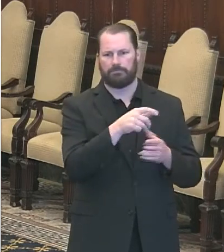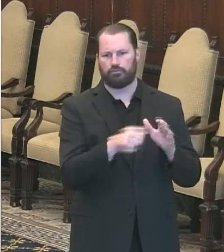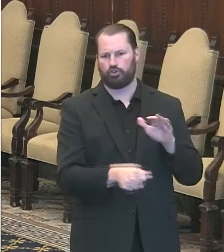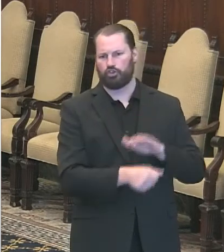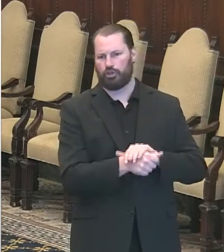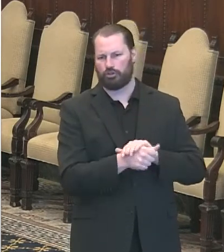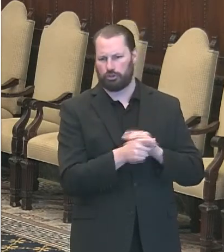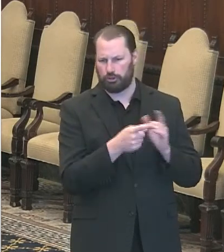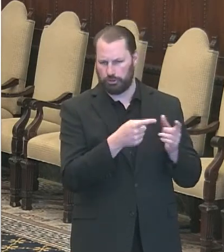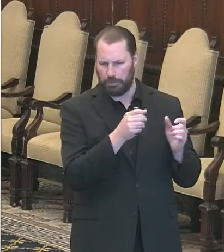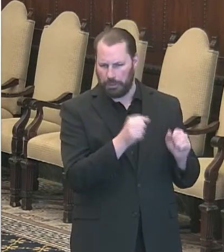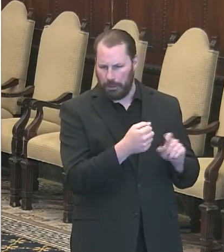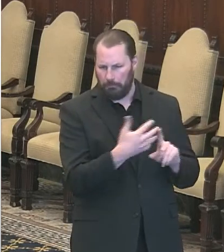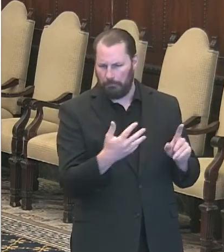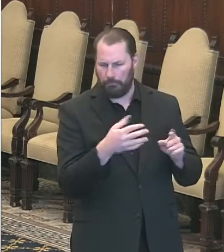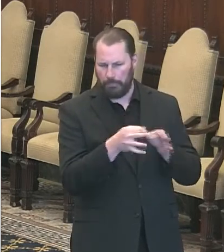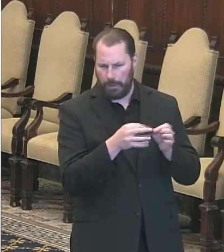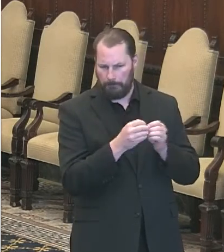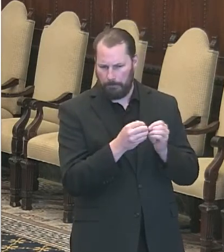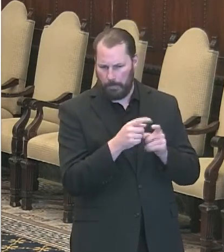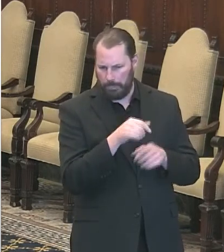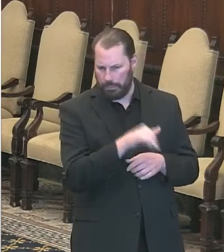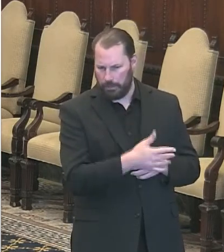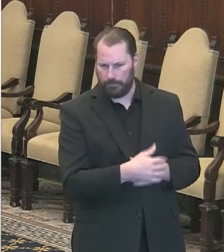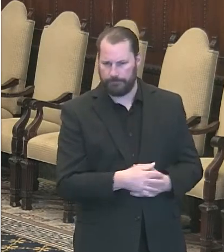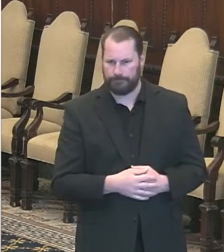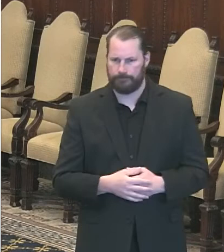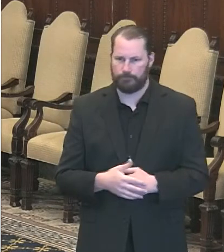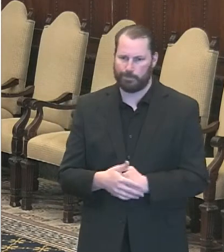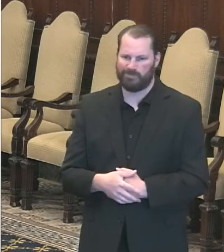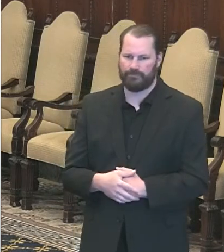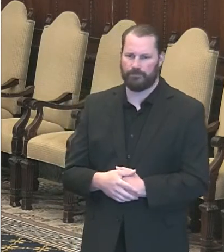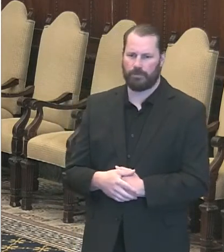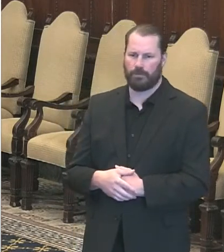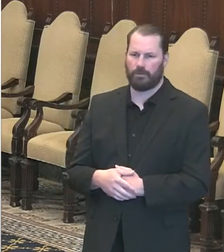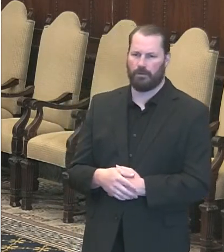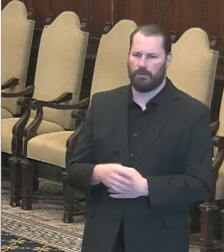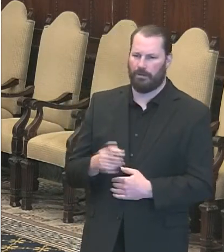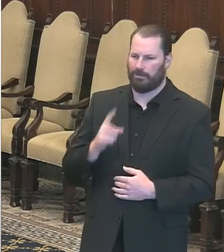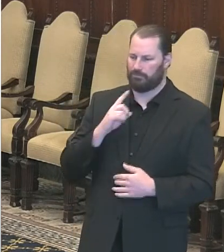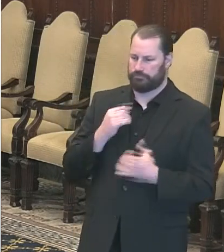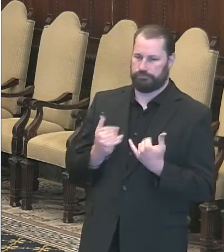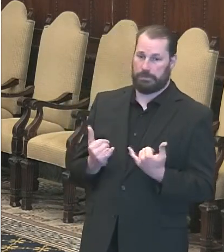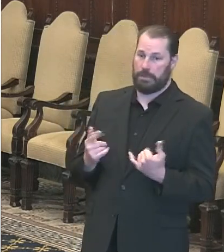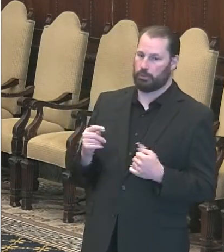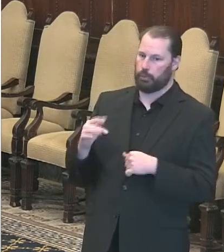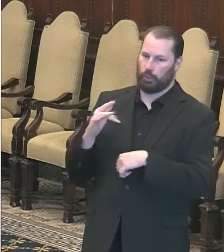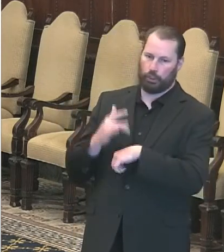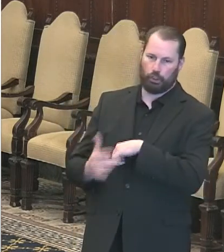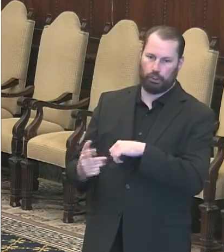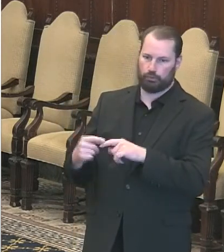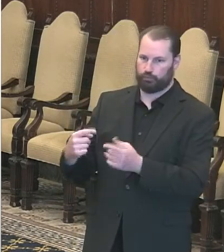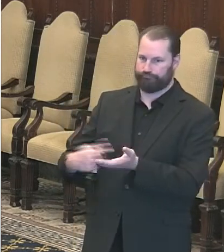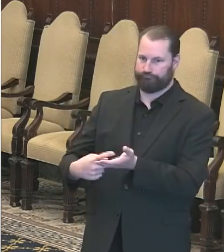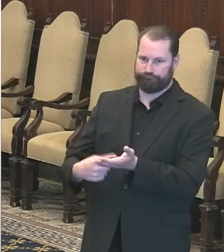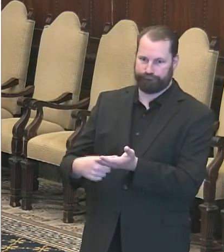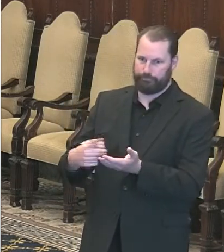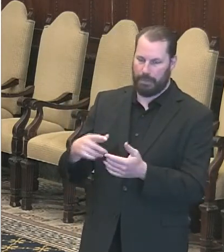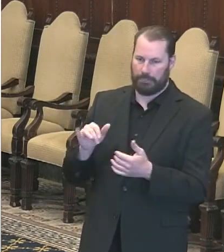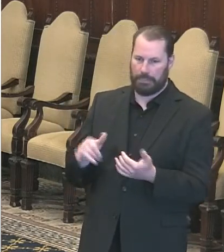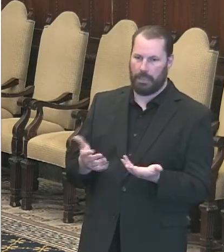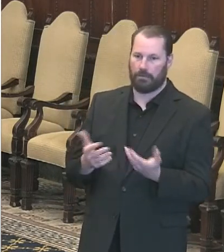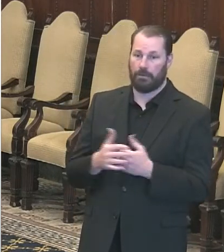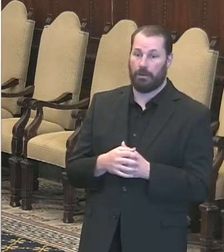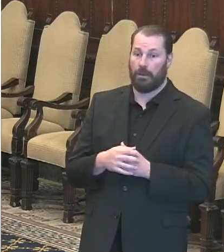you're considering doing differently? I think it's too early to say what we're talking about, but really there's two issues. Is to what degree do